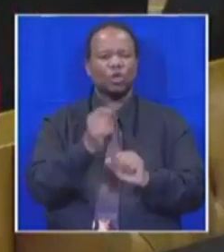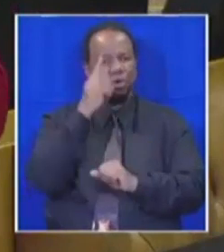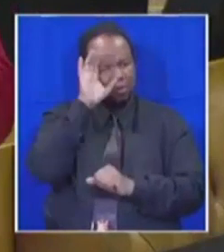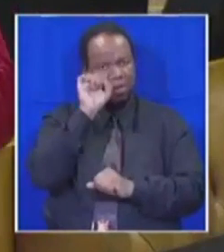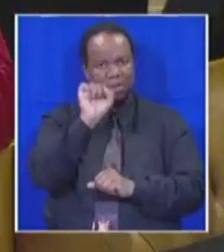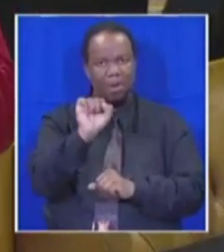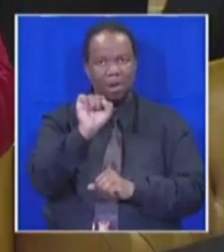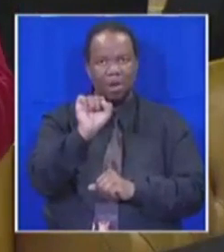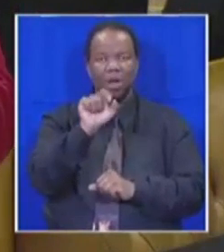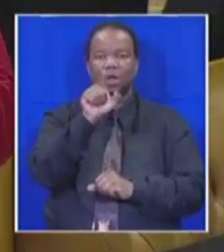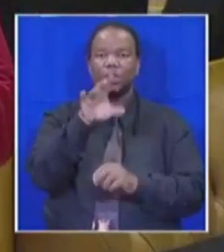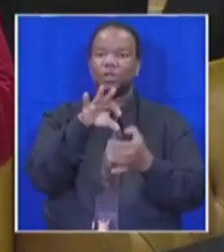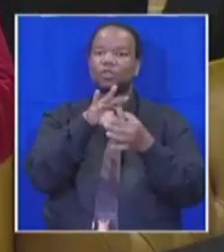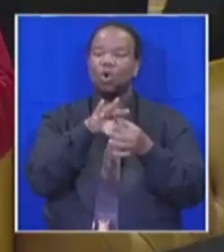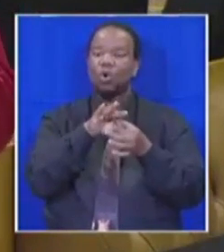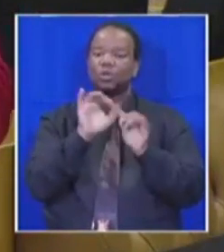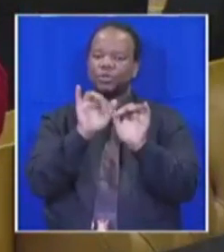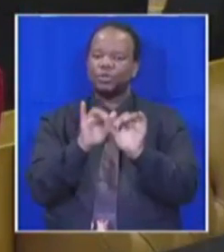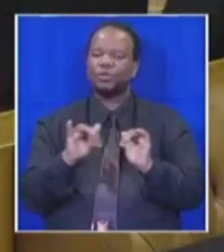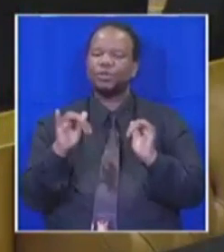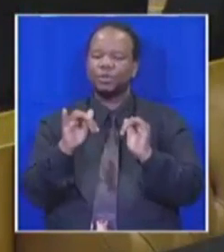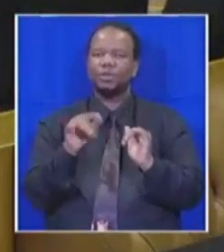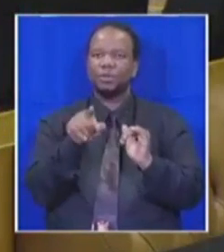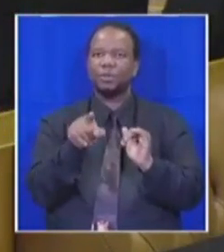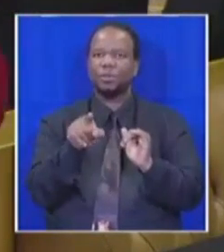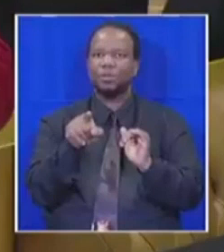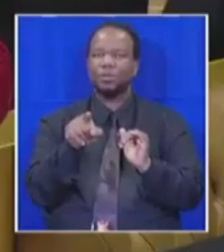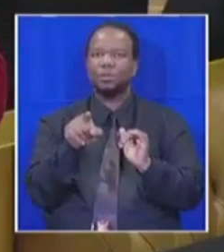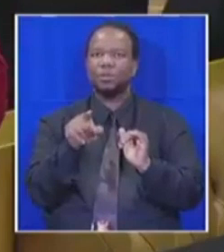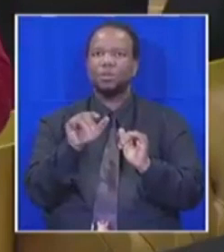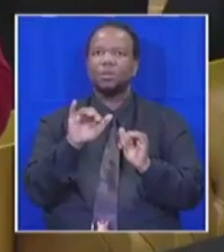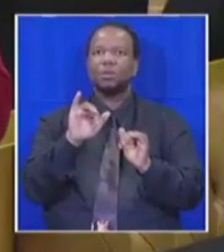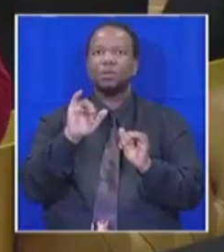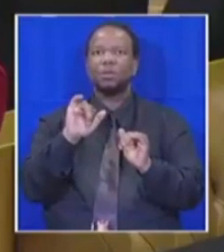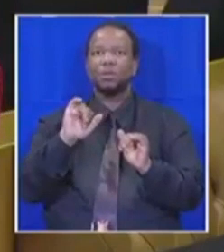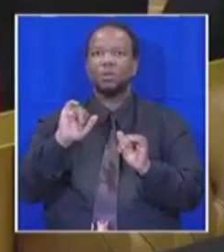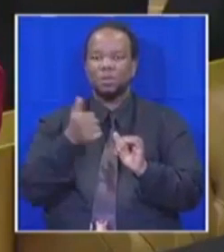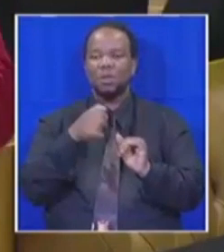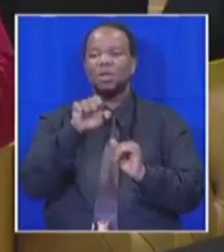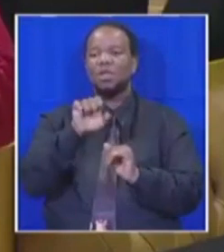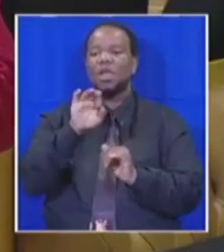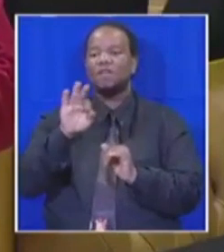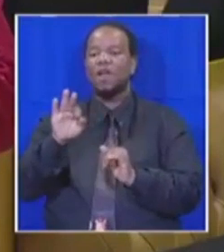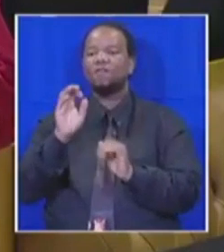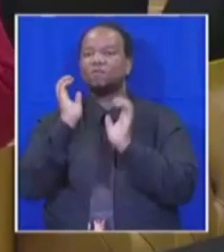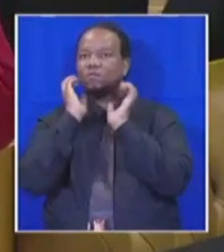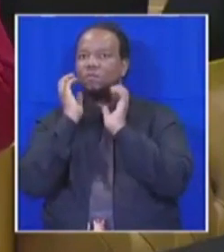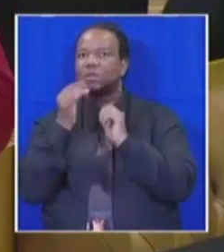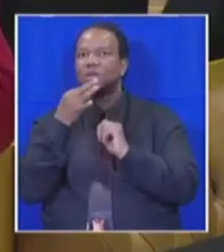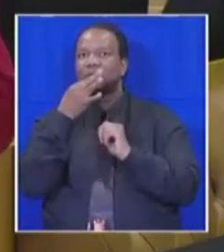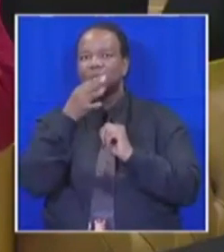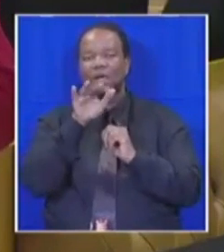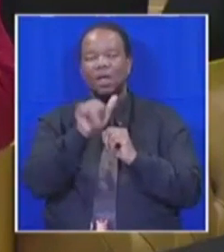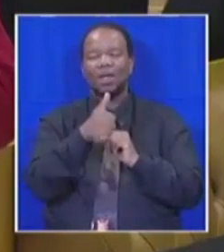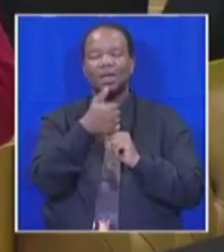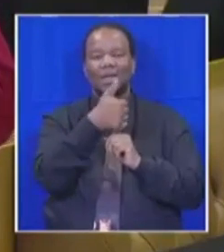in one of the joint sittings here, when the Honorable Commander-in-Chief of the EFF said that the ANC government